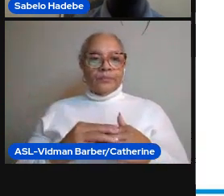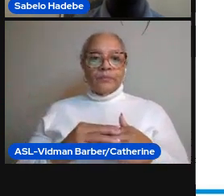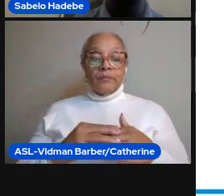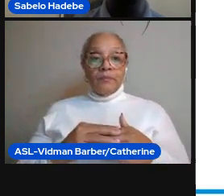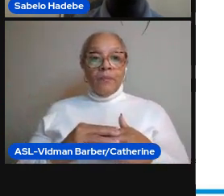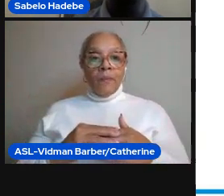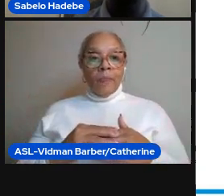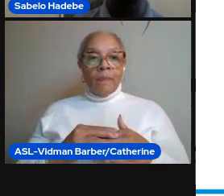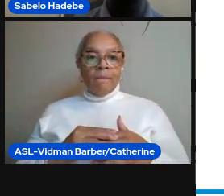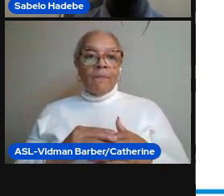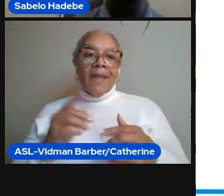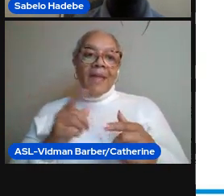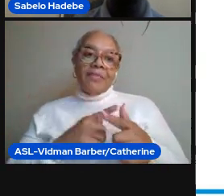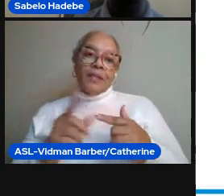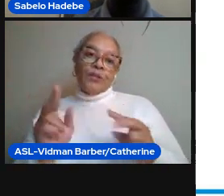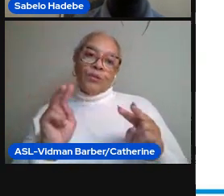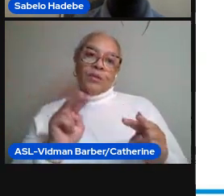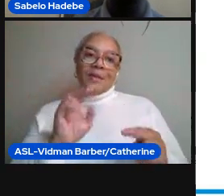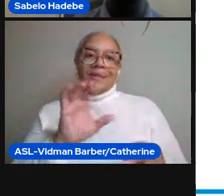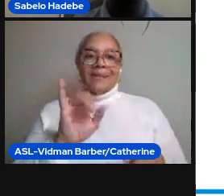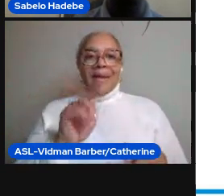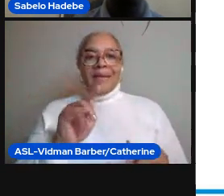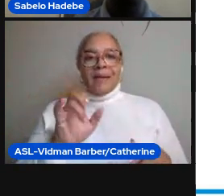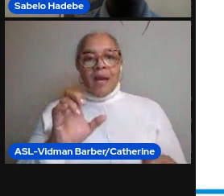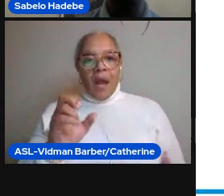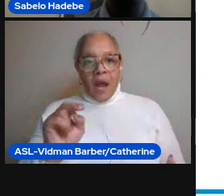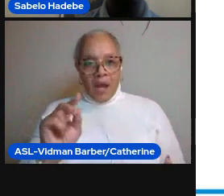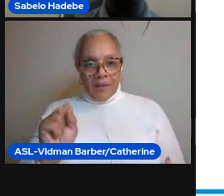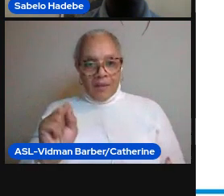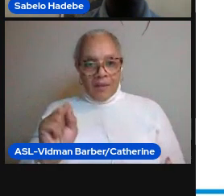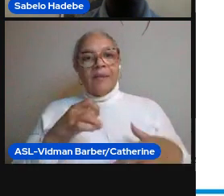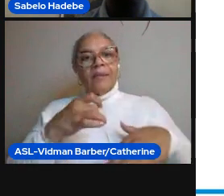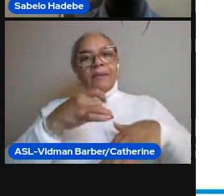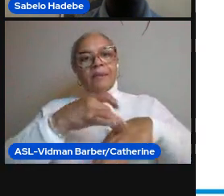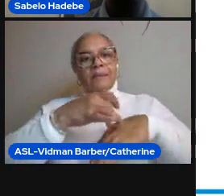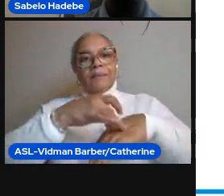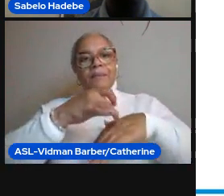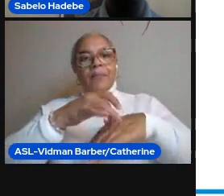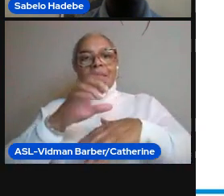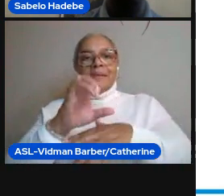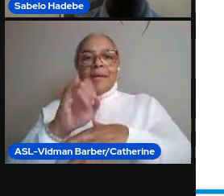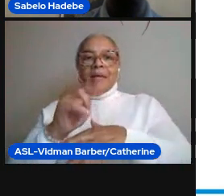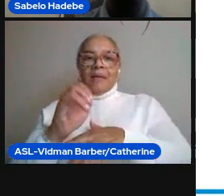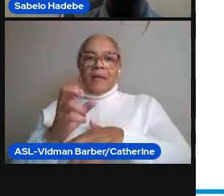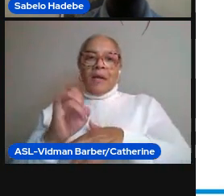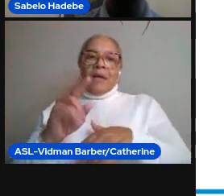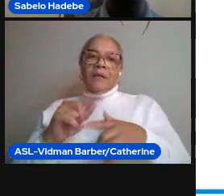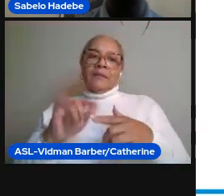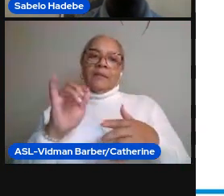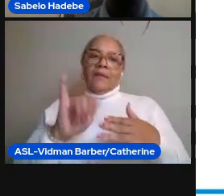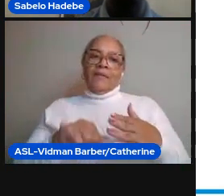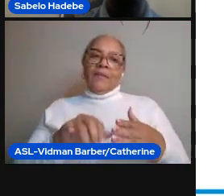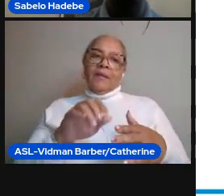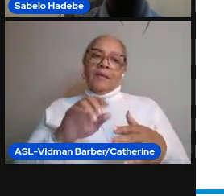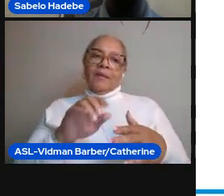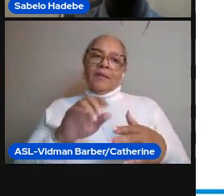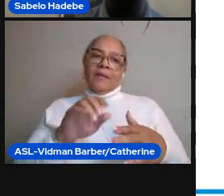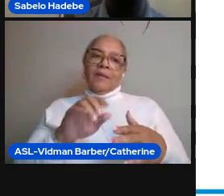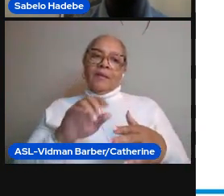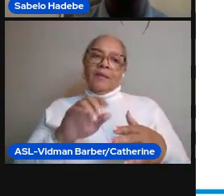And then we look at cytokines. So this is stimulating cytokines which anti-CD3, and then you